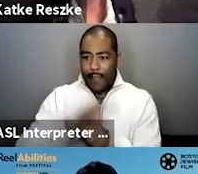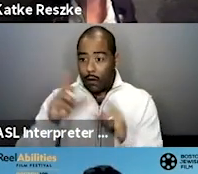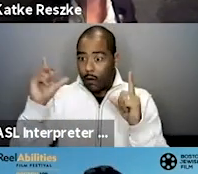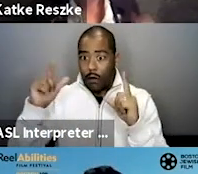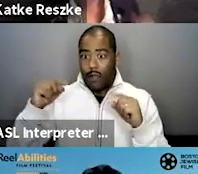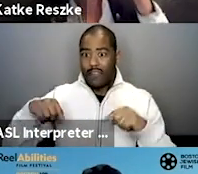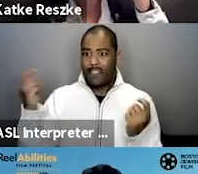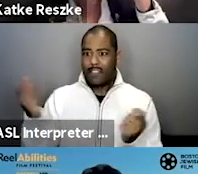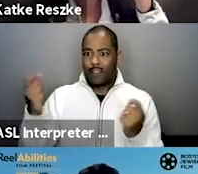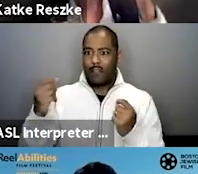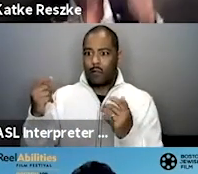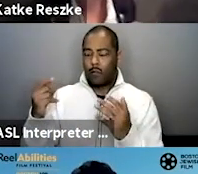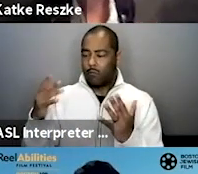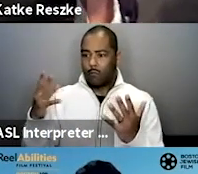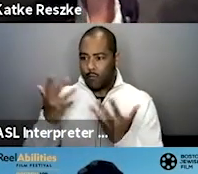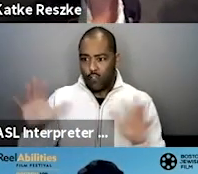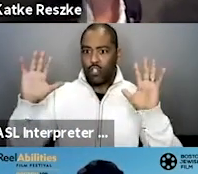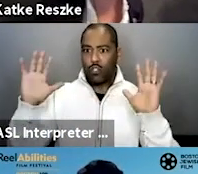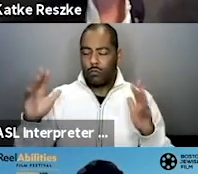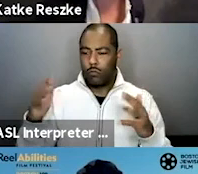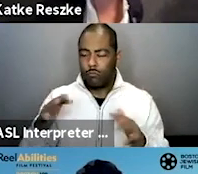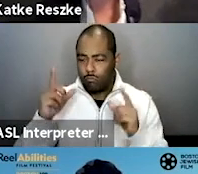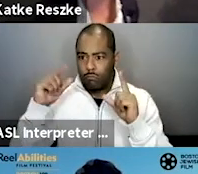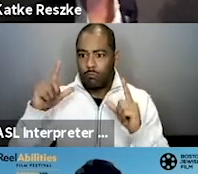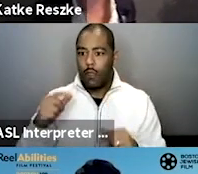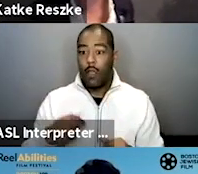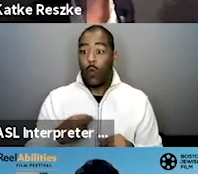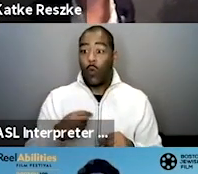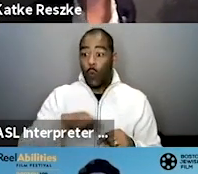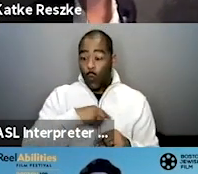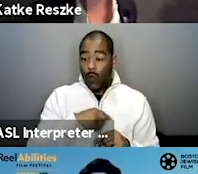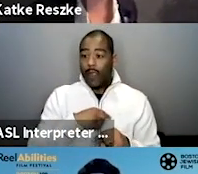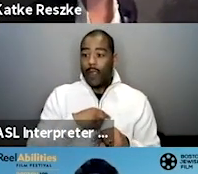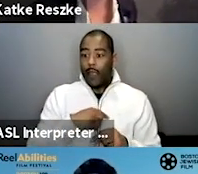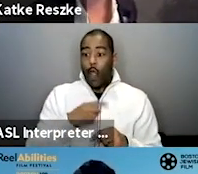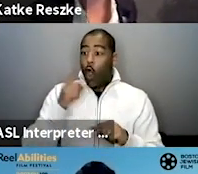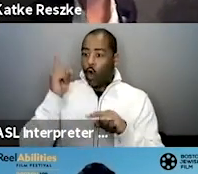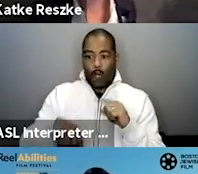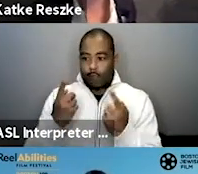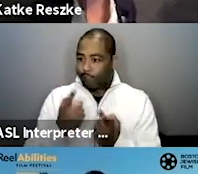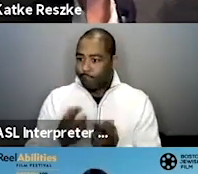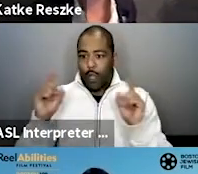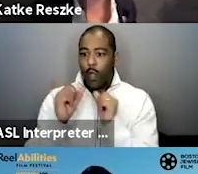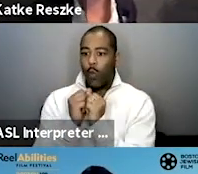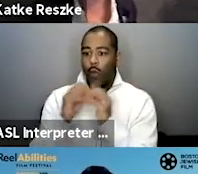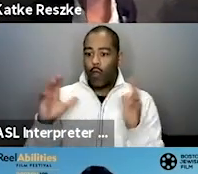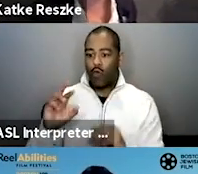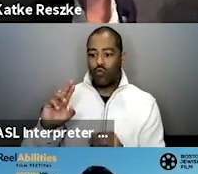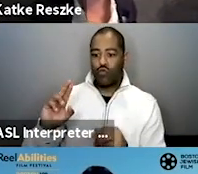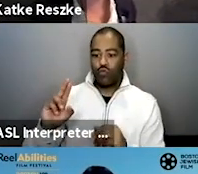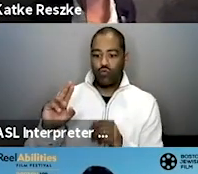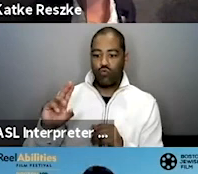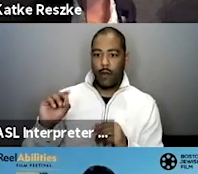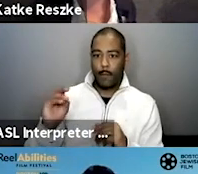ReelAbilities could not have reached this special anniversary without the very generous and unwavering support of the Ruderman Family Foundation,